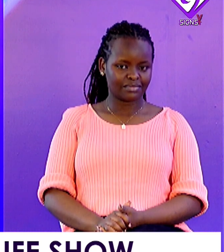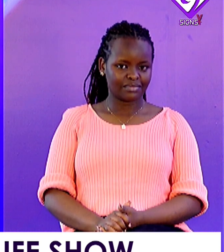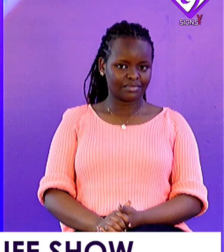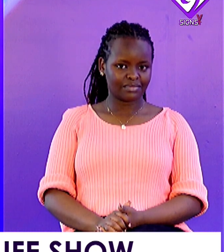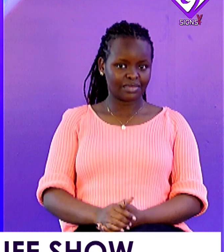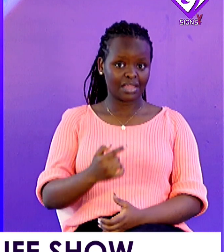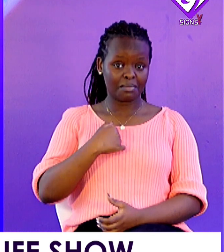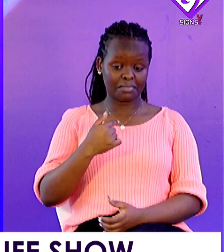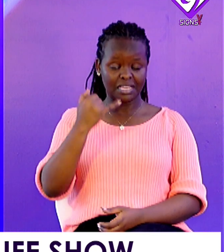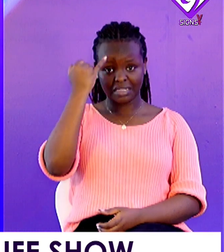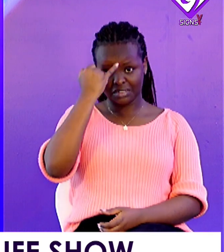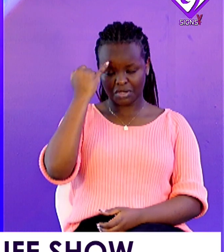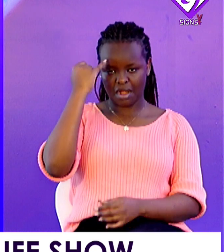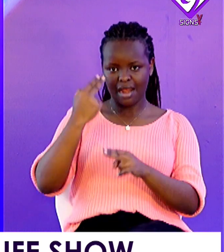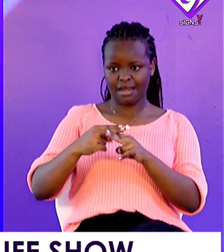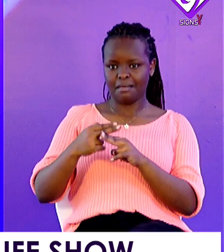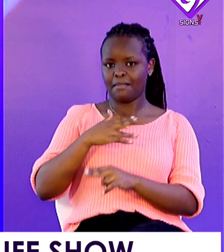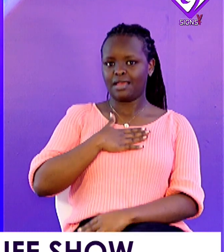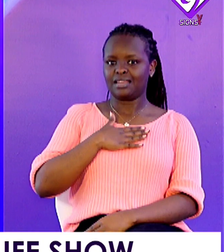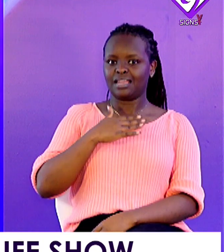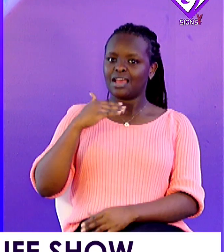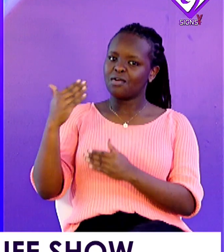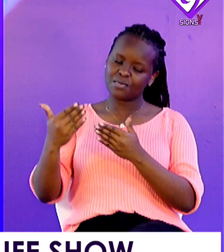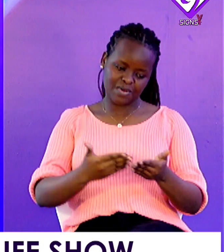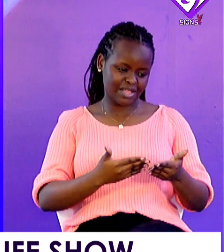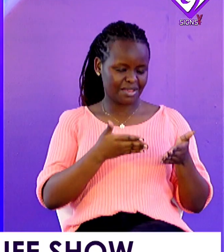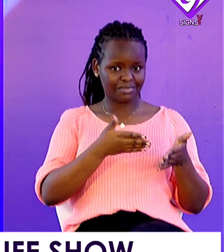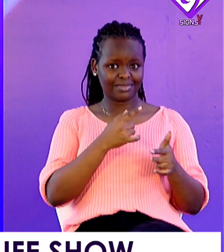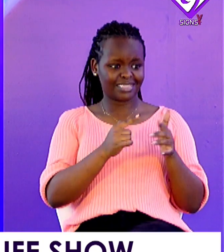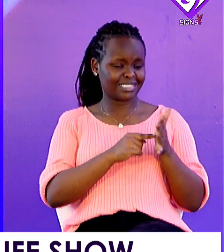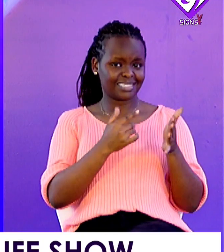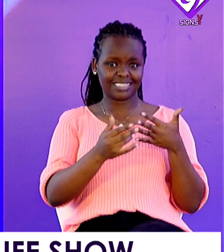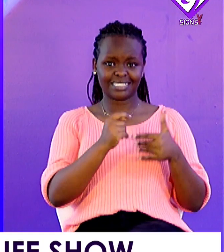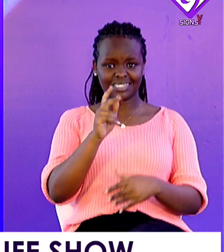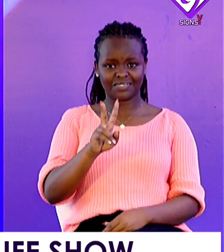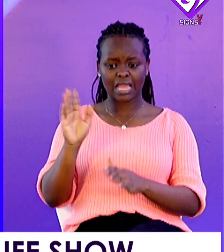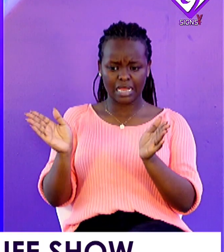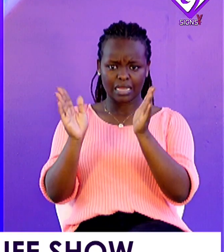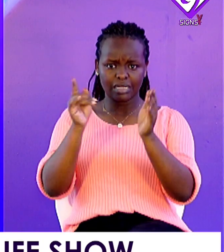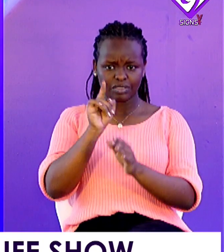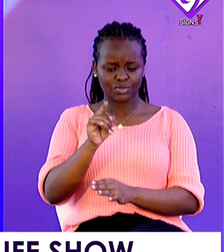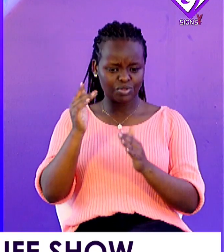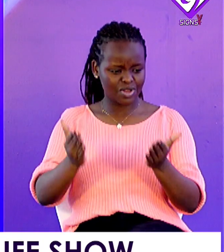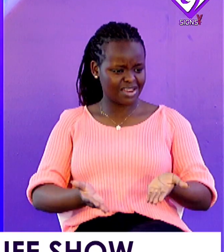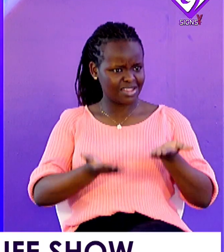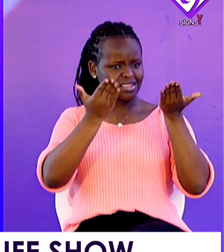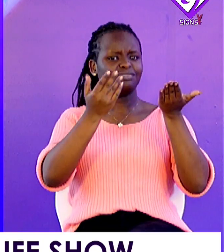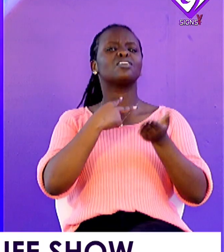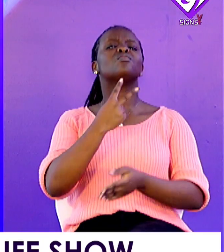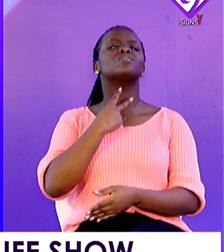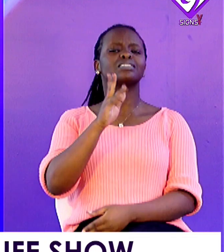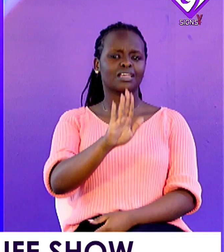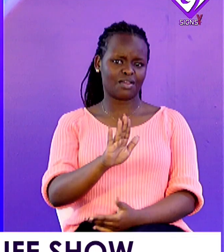the way, I'm Jonah. And hey, karibu, this is Science TV. I encourage you to lift your voice.